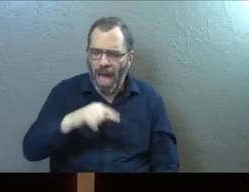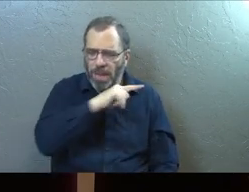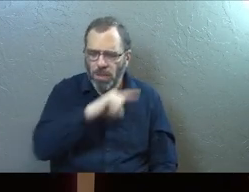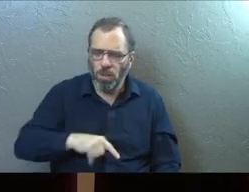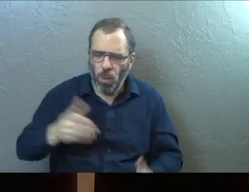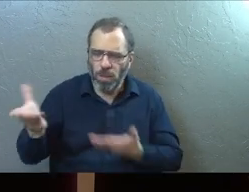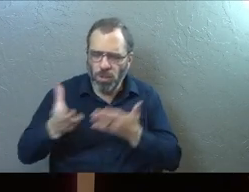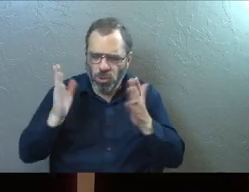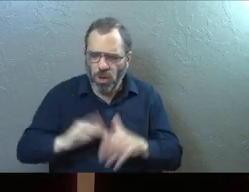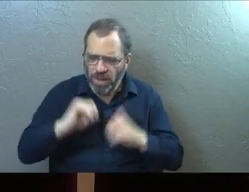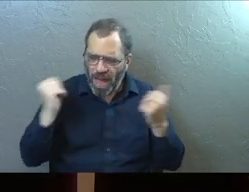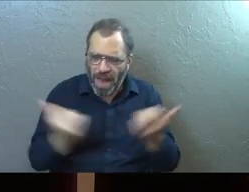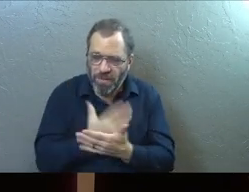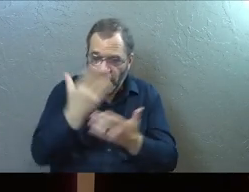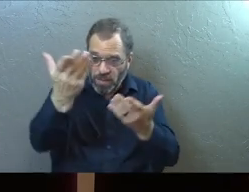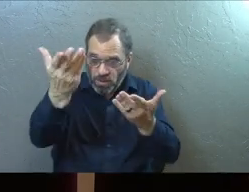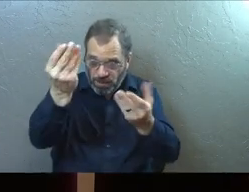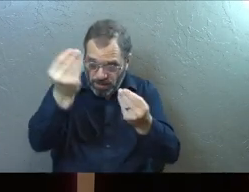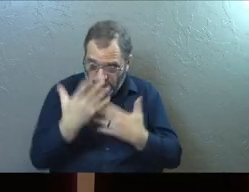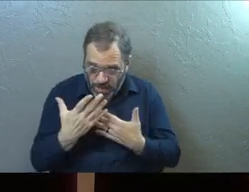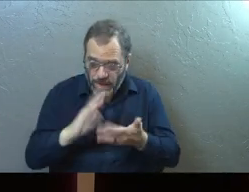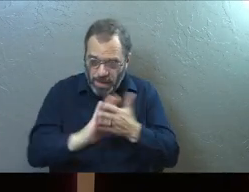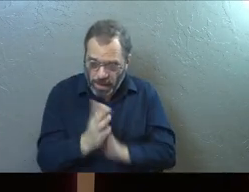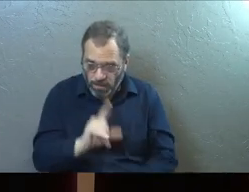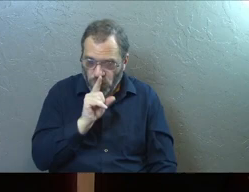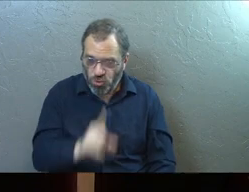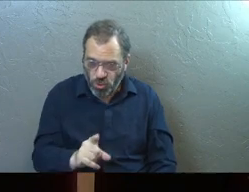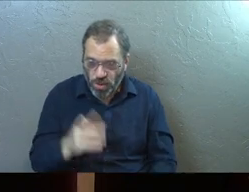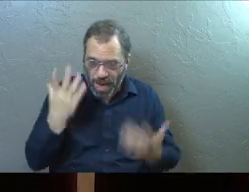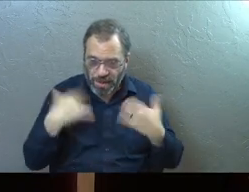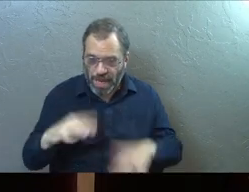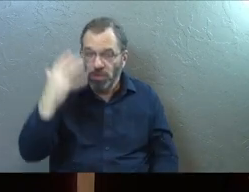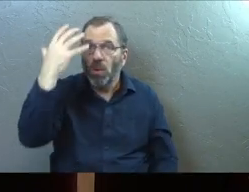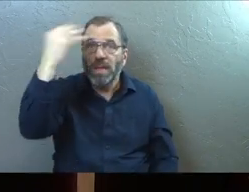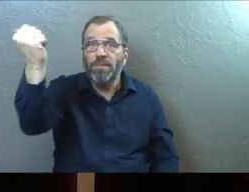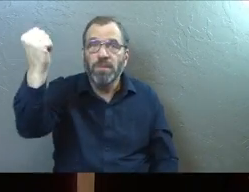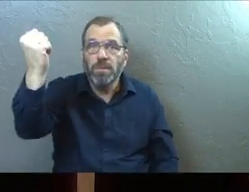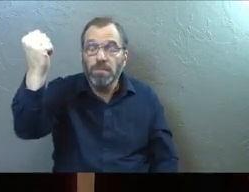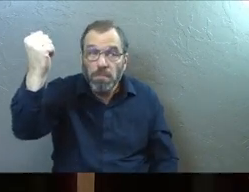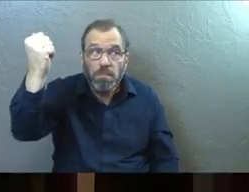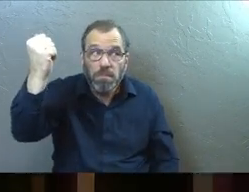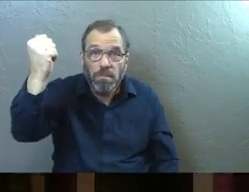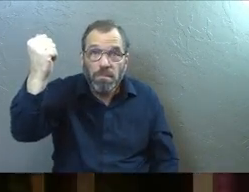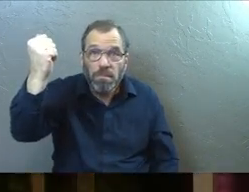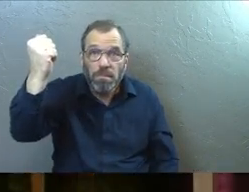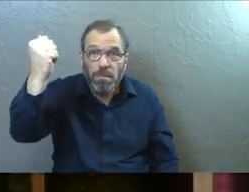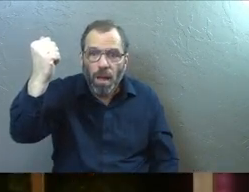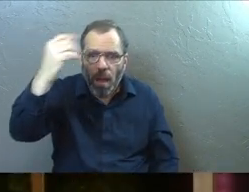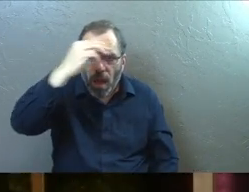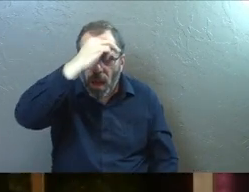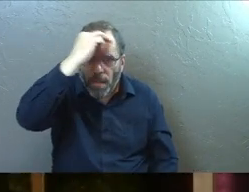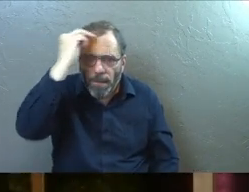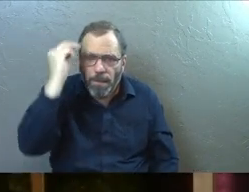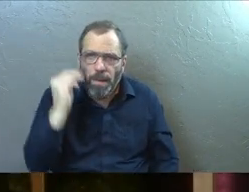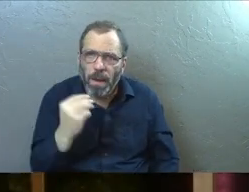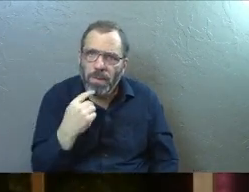Lord's servant. May everything you have said about me come true. And then the angel left her. So she just